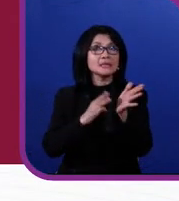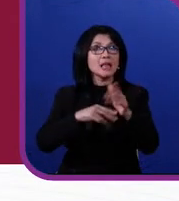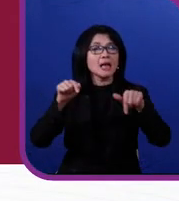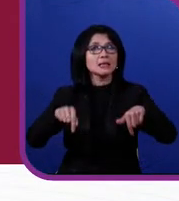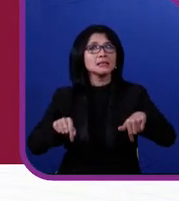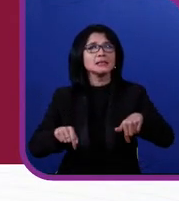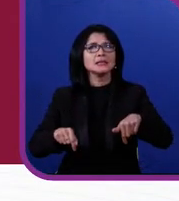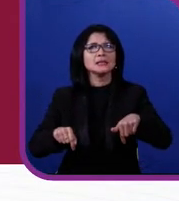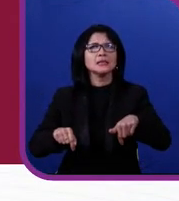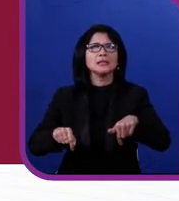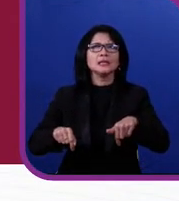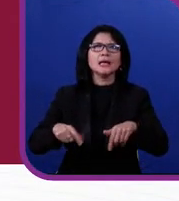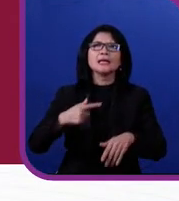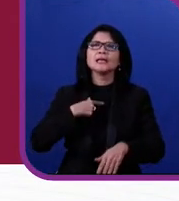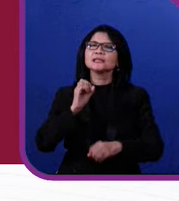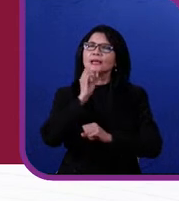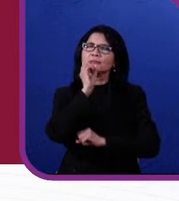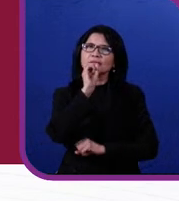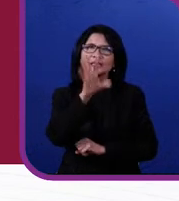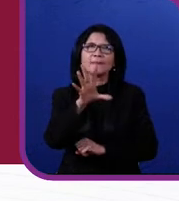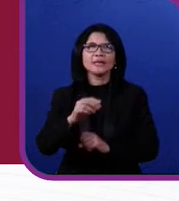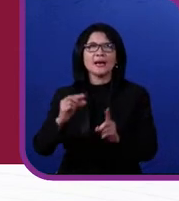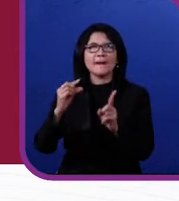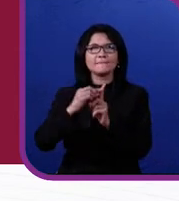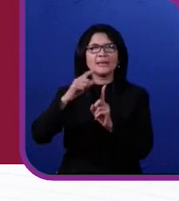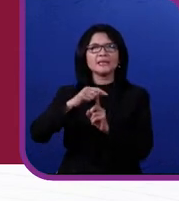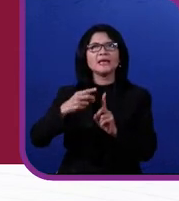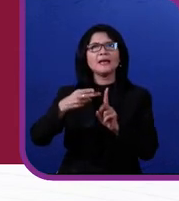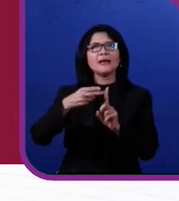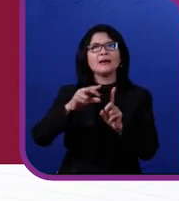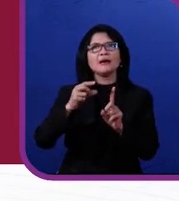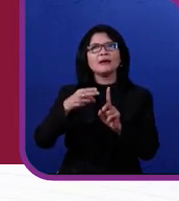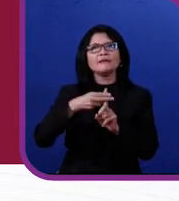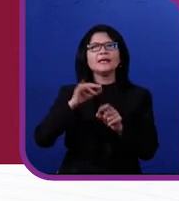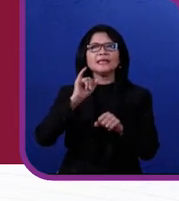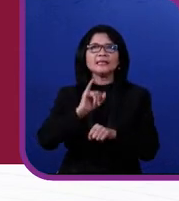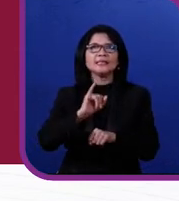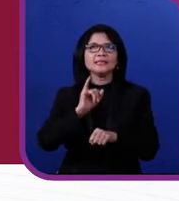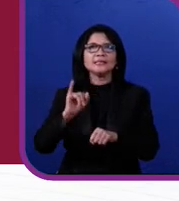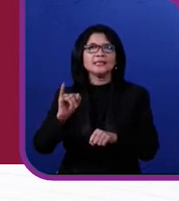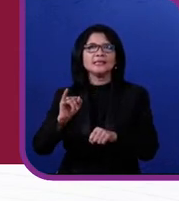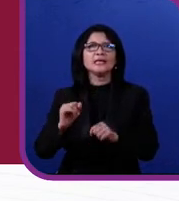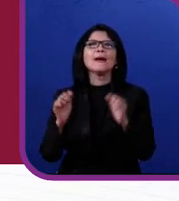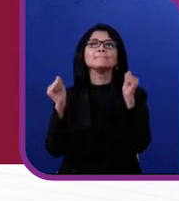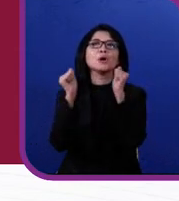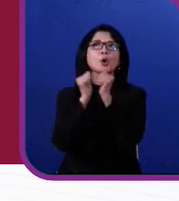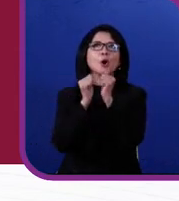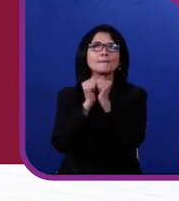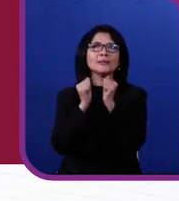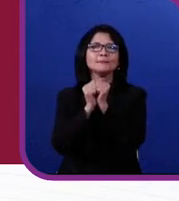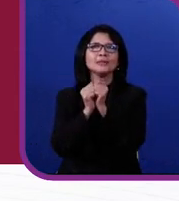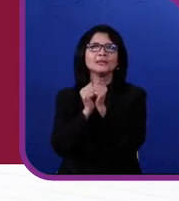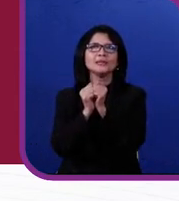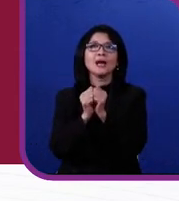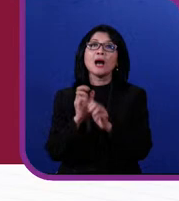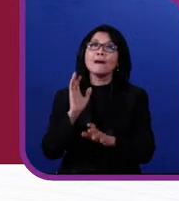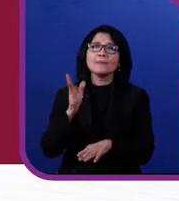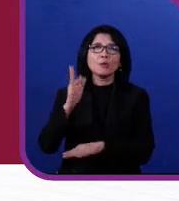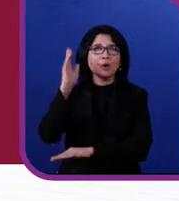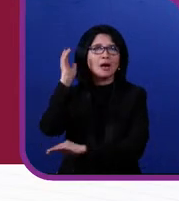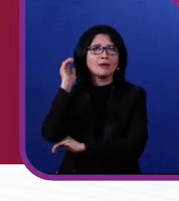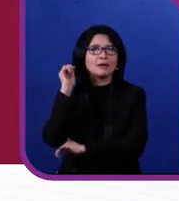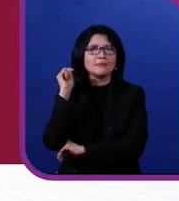that the eighties komite tetap Project lecithin Greenpeace dan perfect Balance between them Softly Economic social environmental